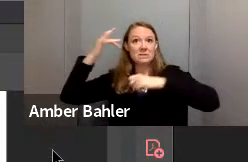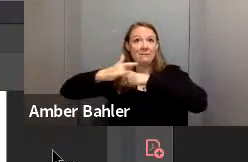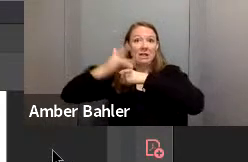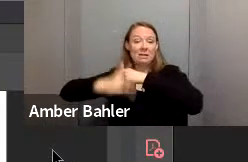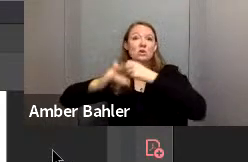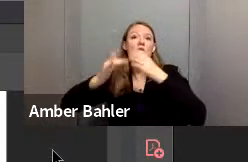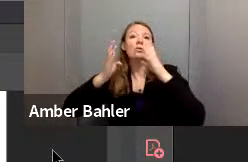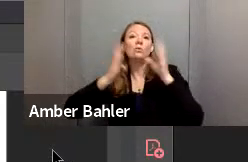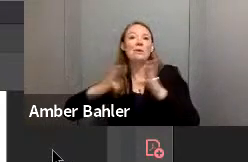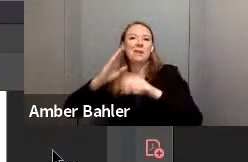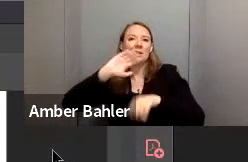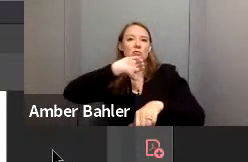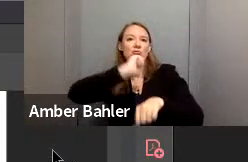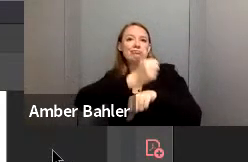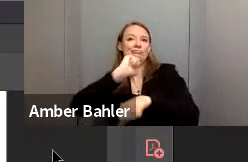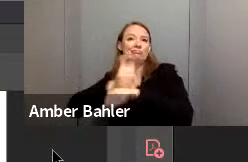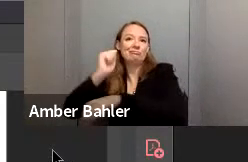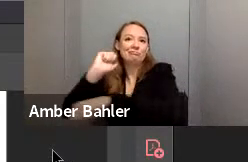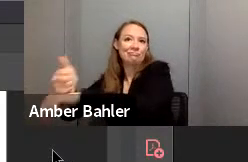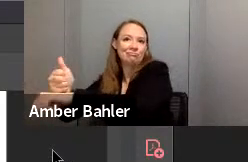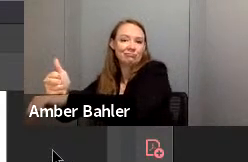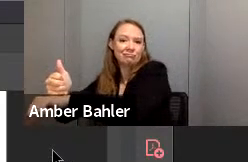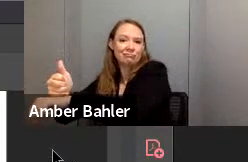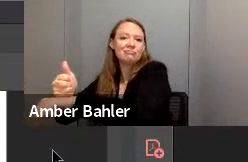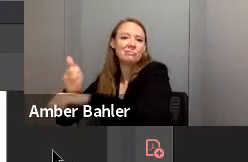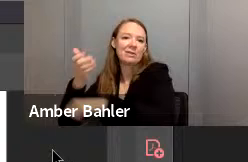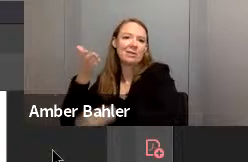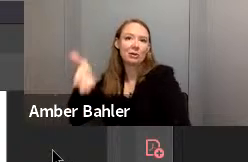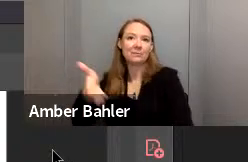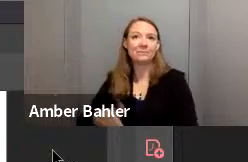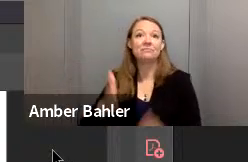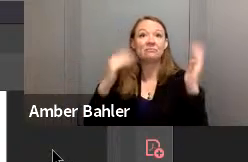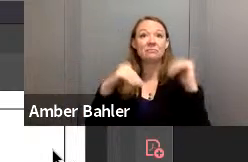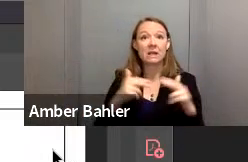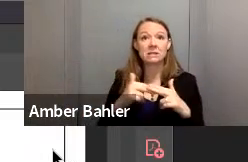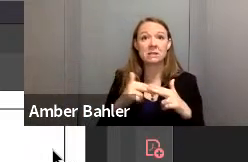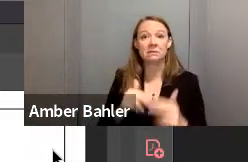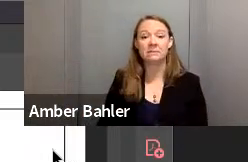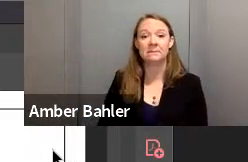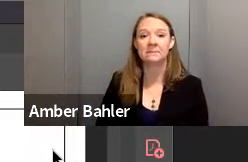putting in to the station. Next slide.